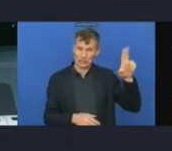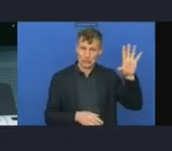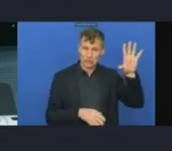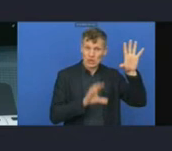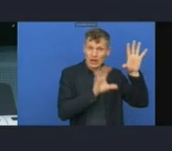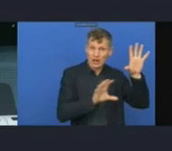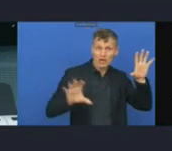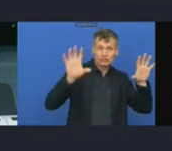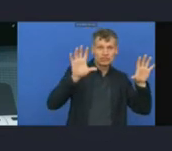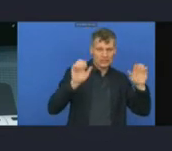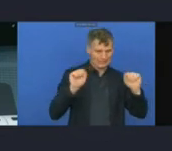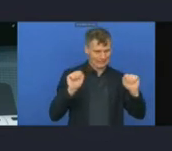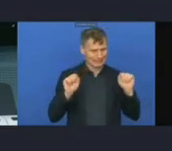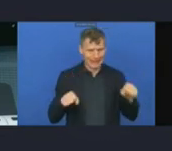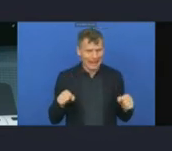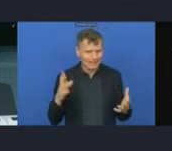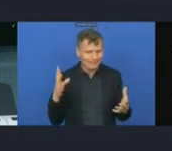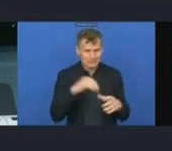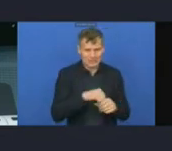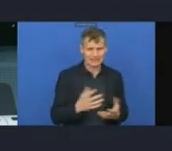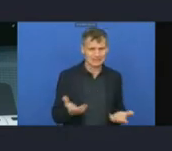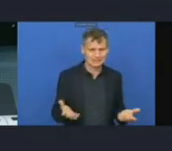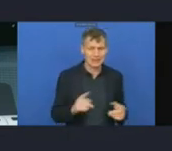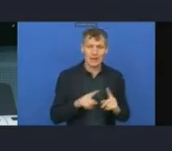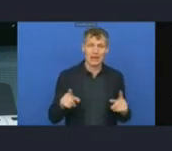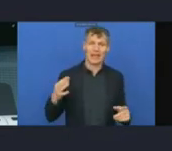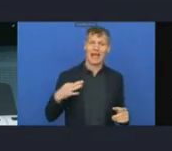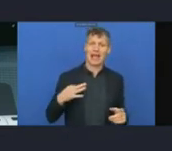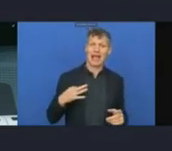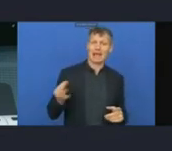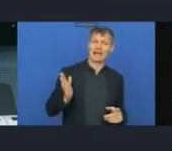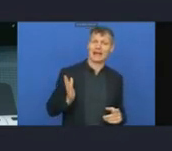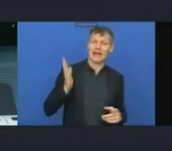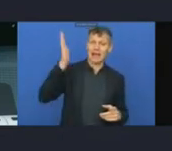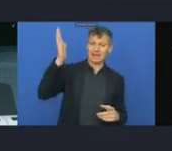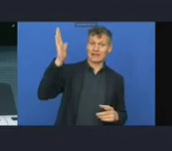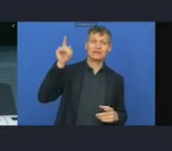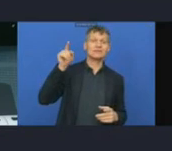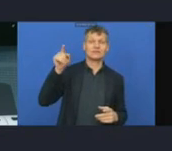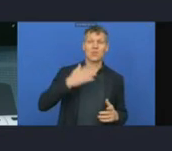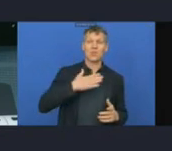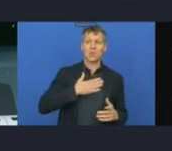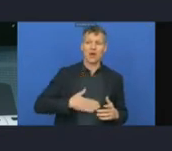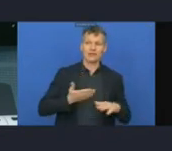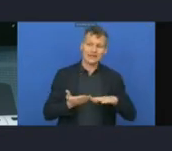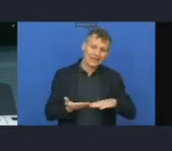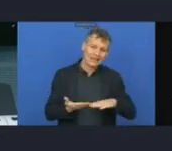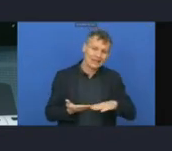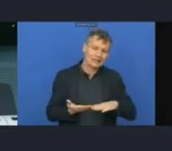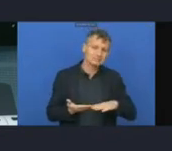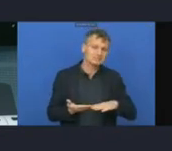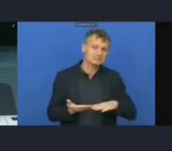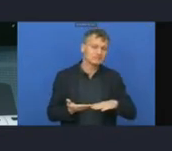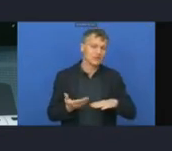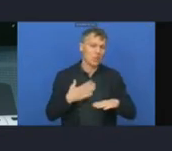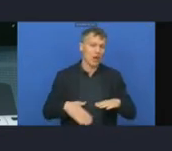be also the applicant, but the main goal, I would say, is really to increase the capacity of this organization